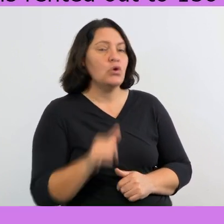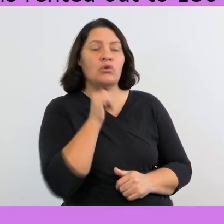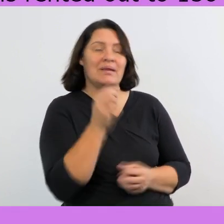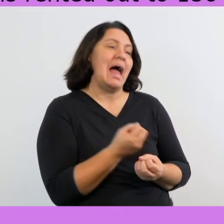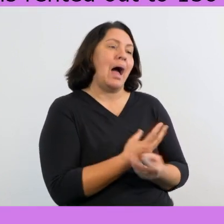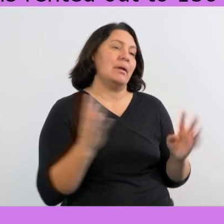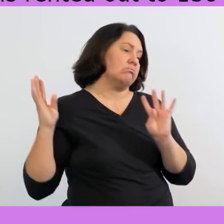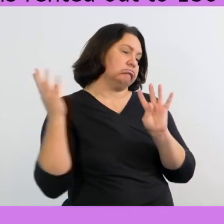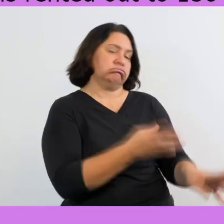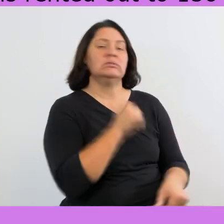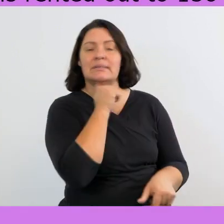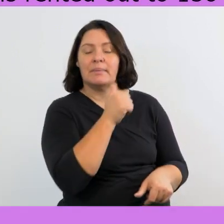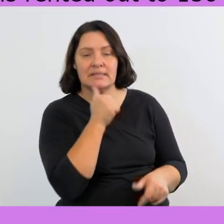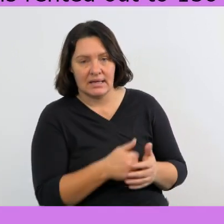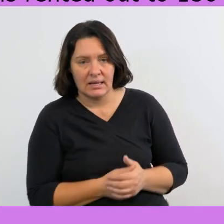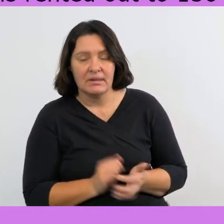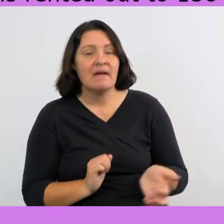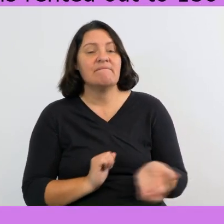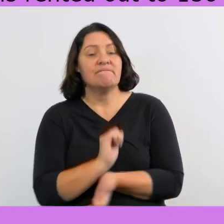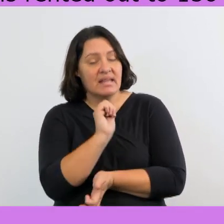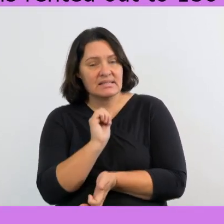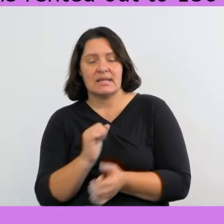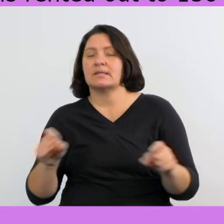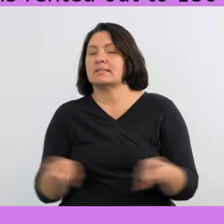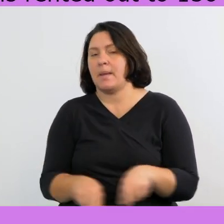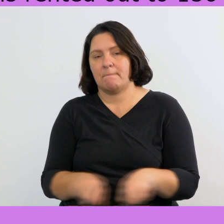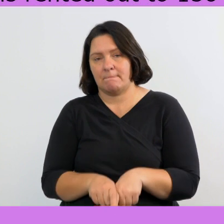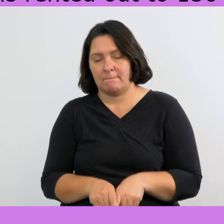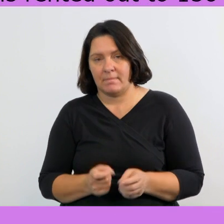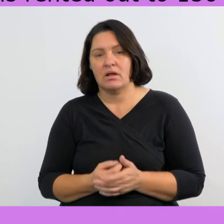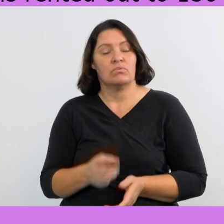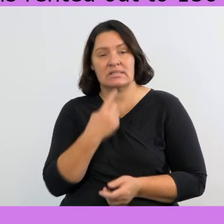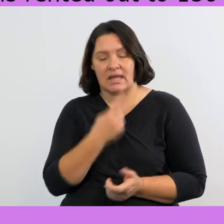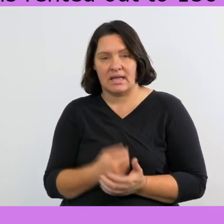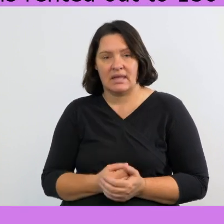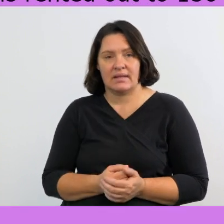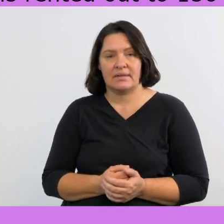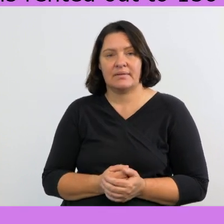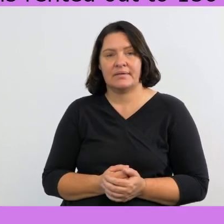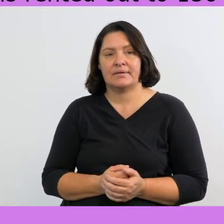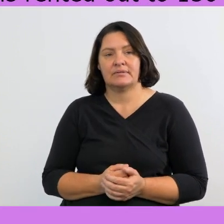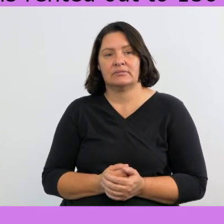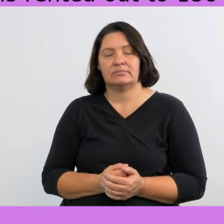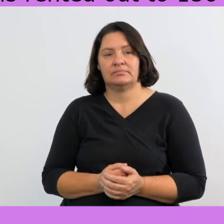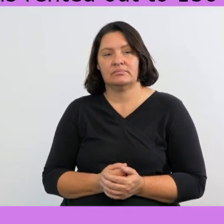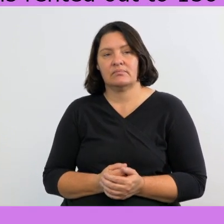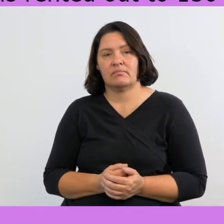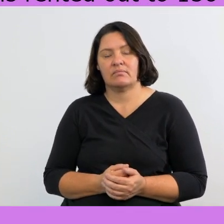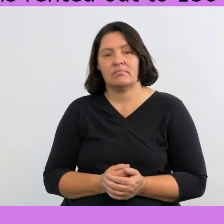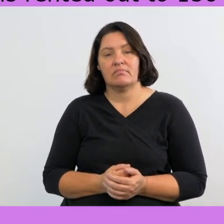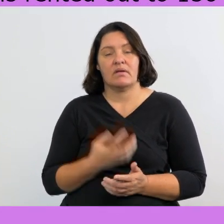So in this case, it's not going to matter how many people attend, right? The fixed costs remain the same. So therefore, we will say